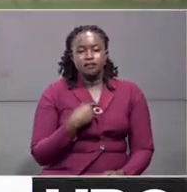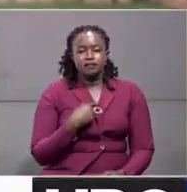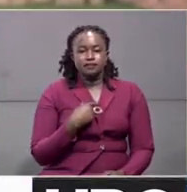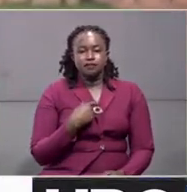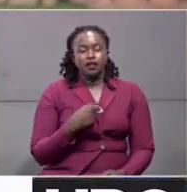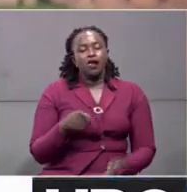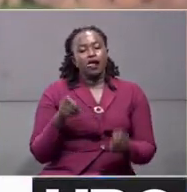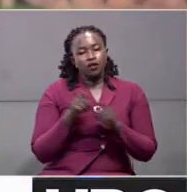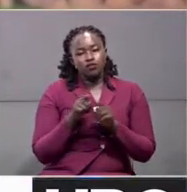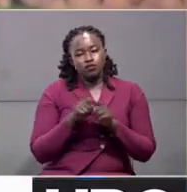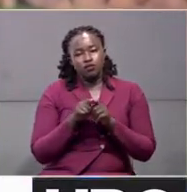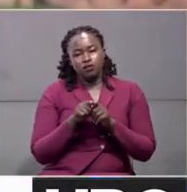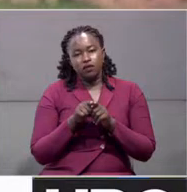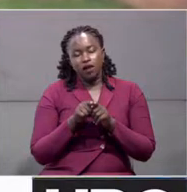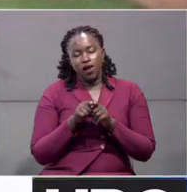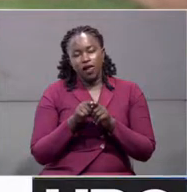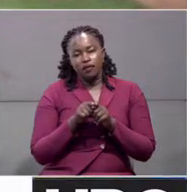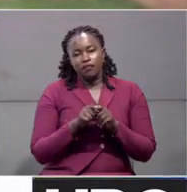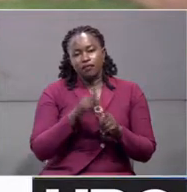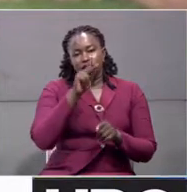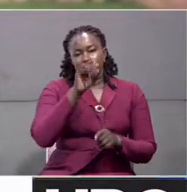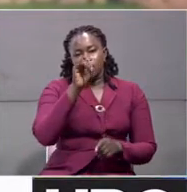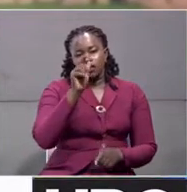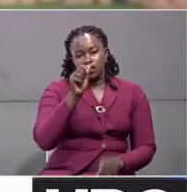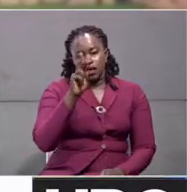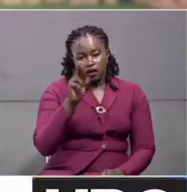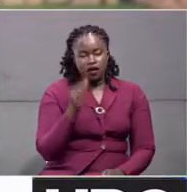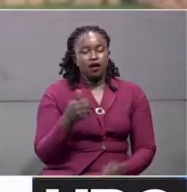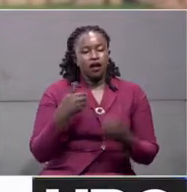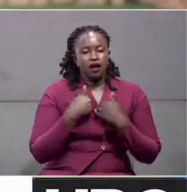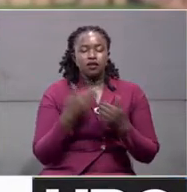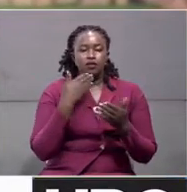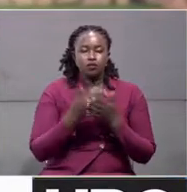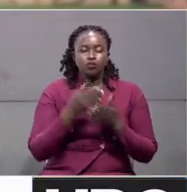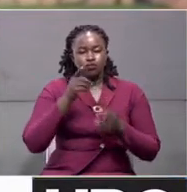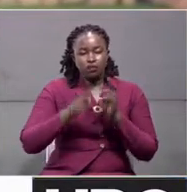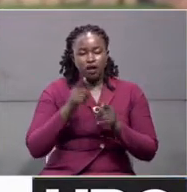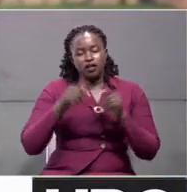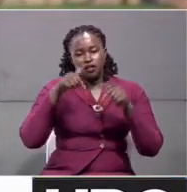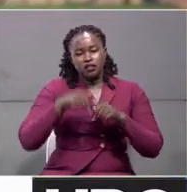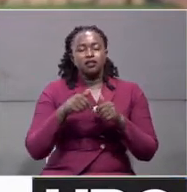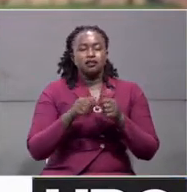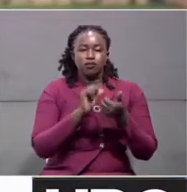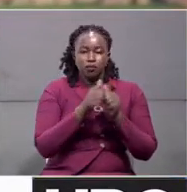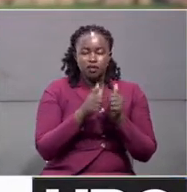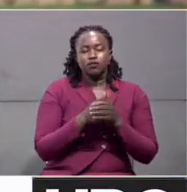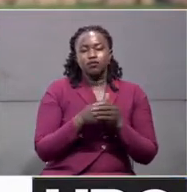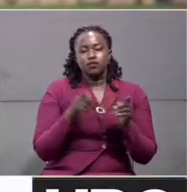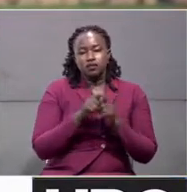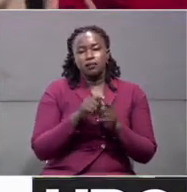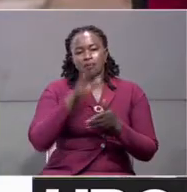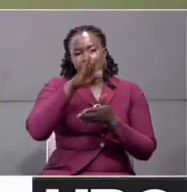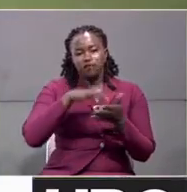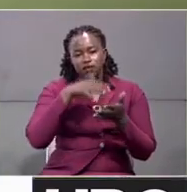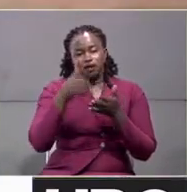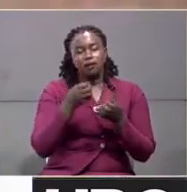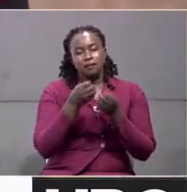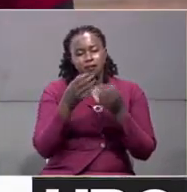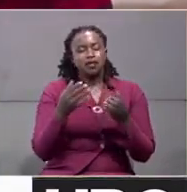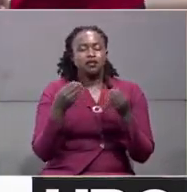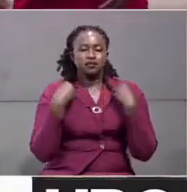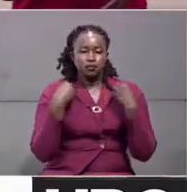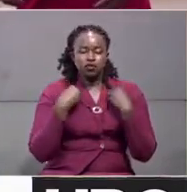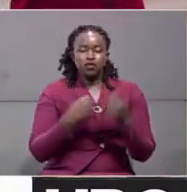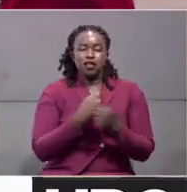will visit as well. Kitara has had a good run in the current Premier League season, and indeed it is a fixture that many sports